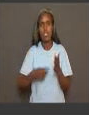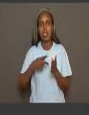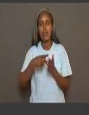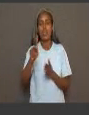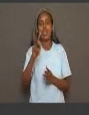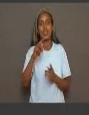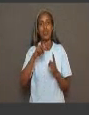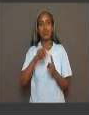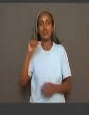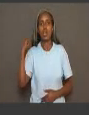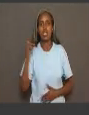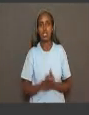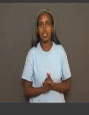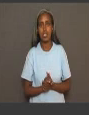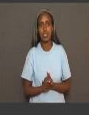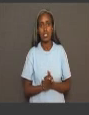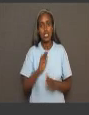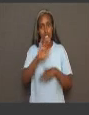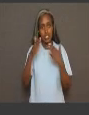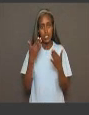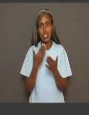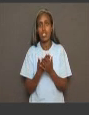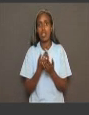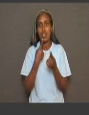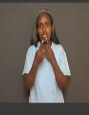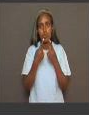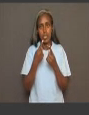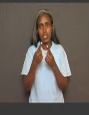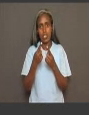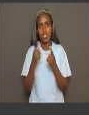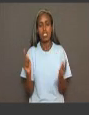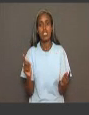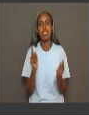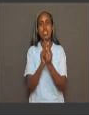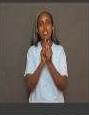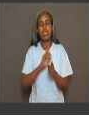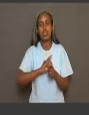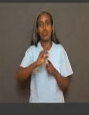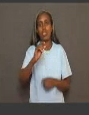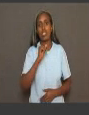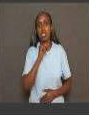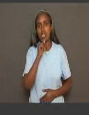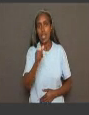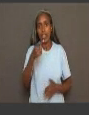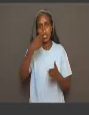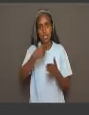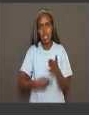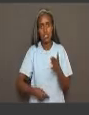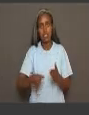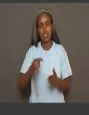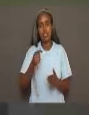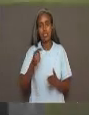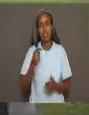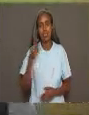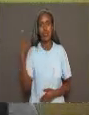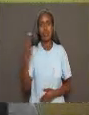others. Generally speaking, the incidence of indirect tax is on the